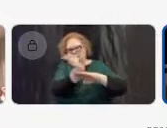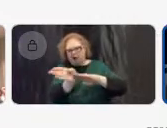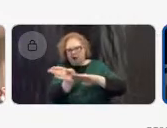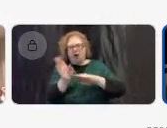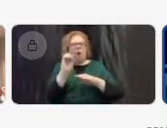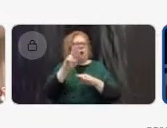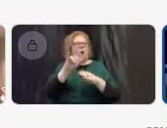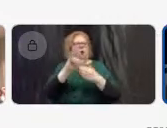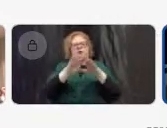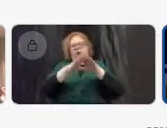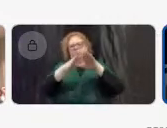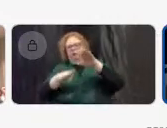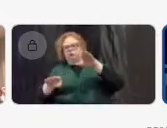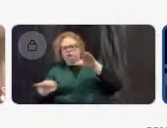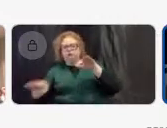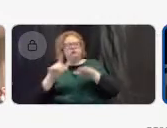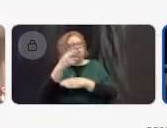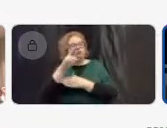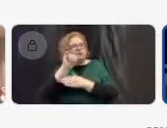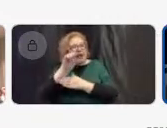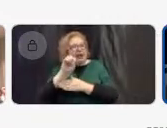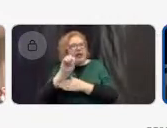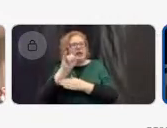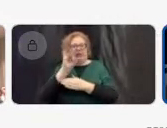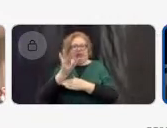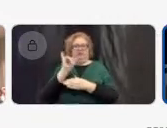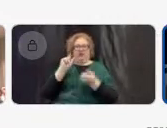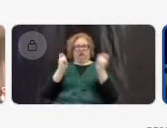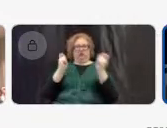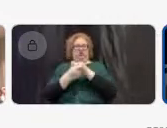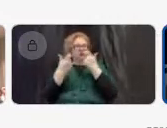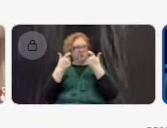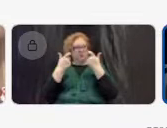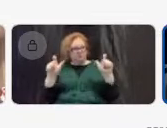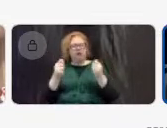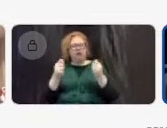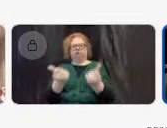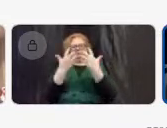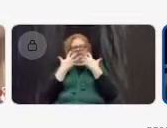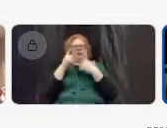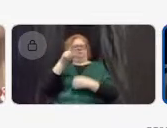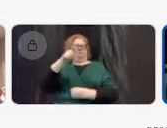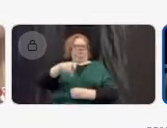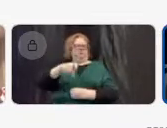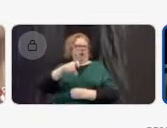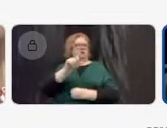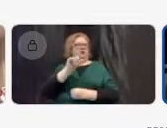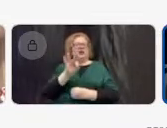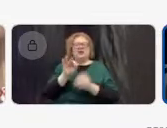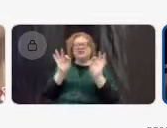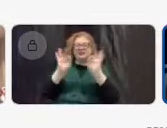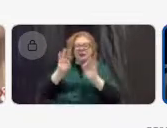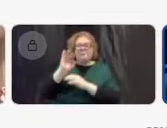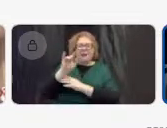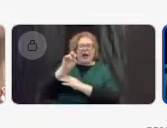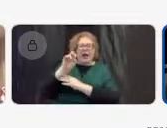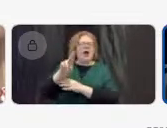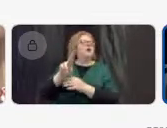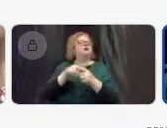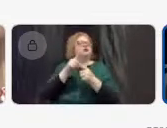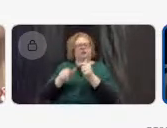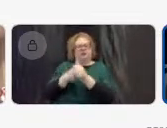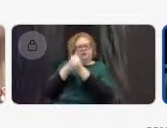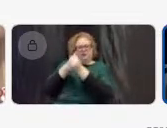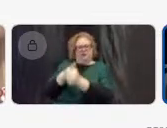have not been developed yet, as long as they are done per the codes that are set. And you said that's at a design level. Once again, It's